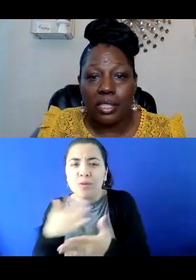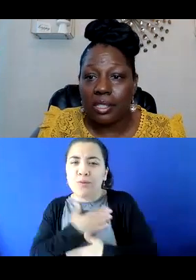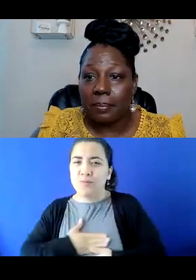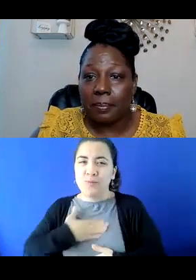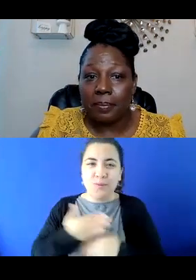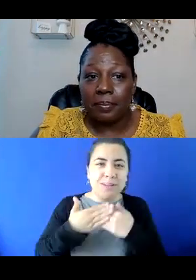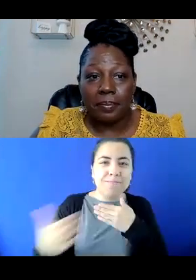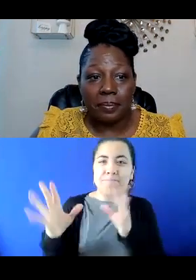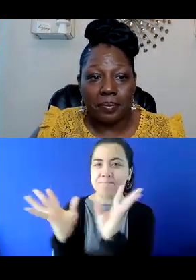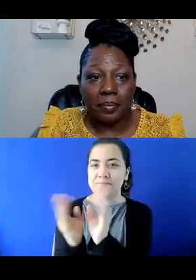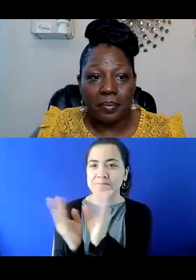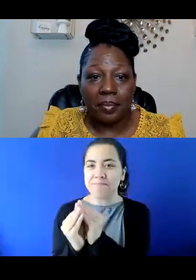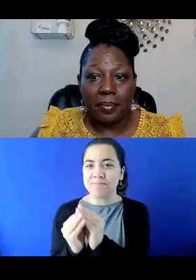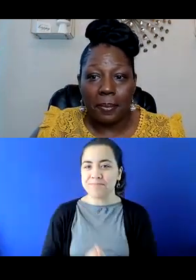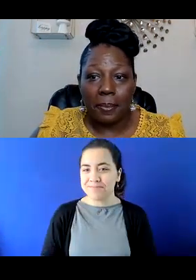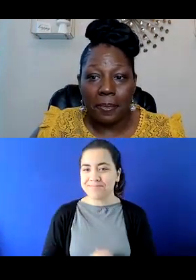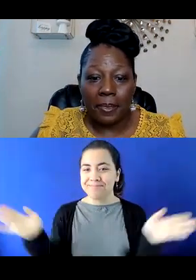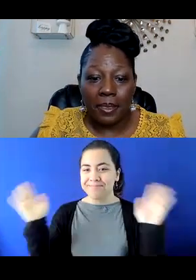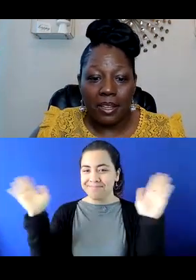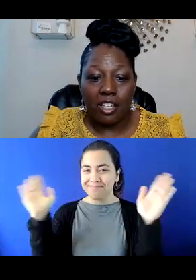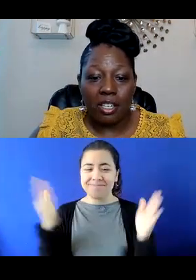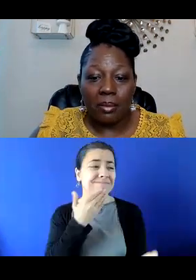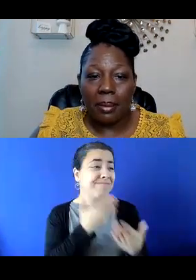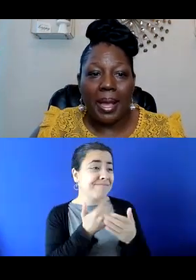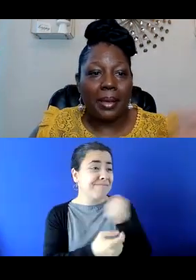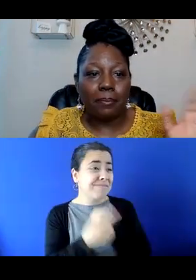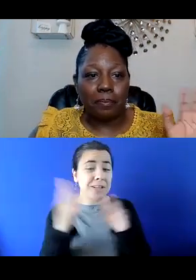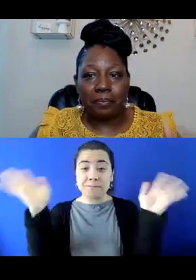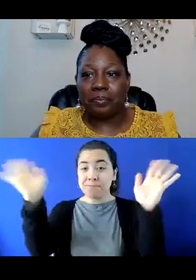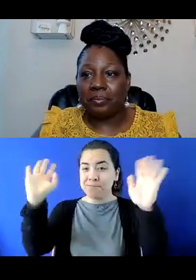conference. Thanks, everybody. Bye-bye. Bye.